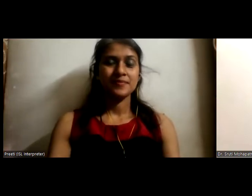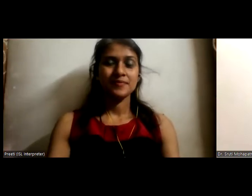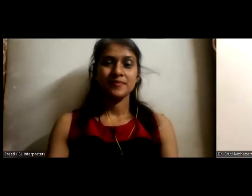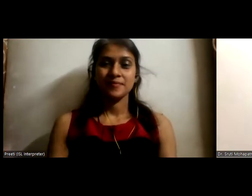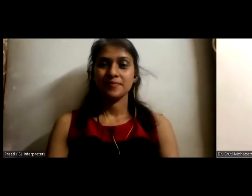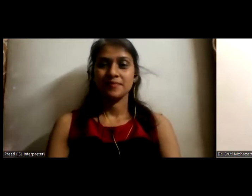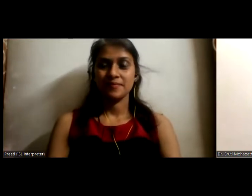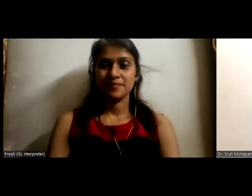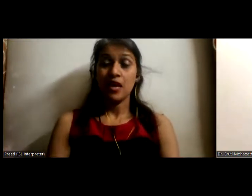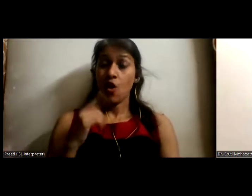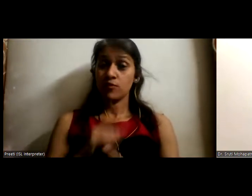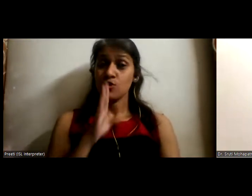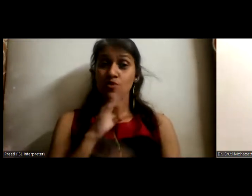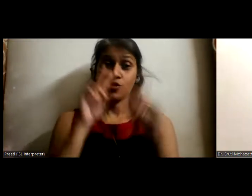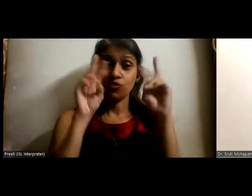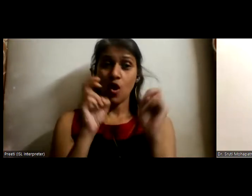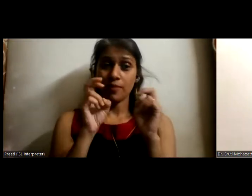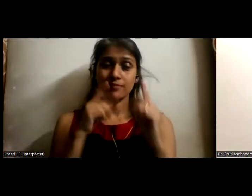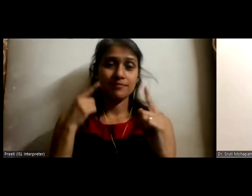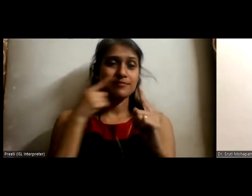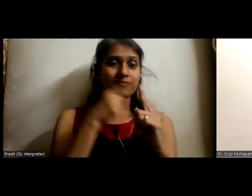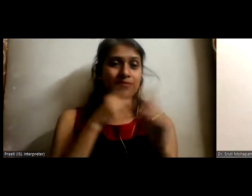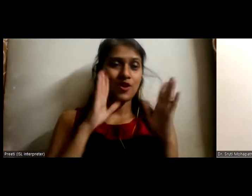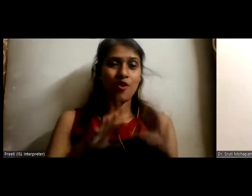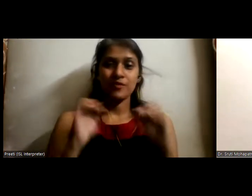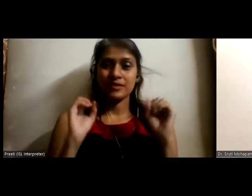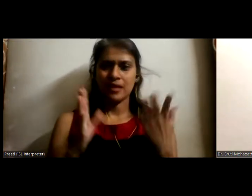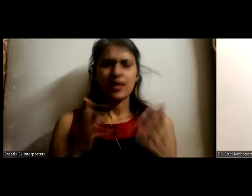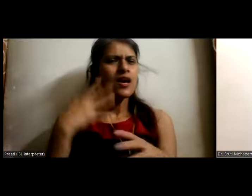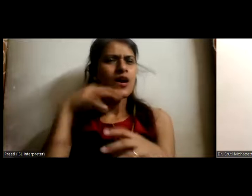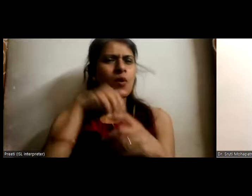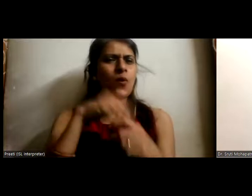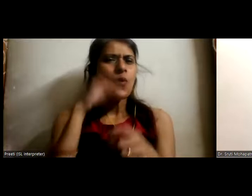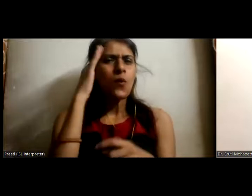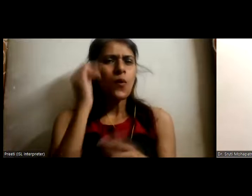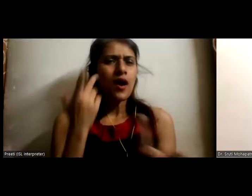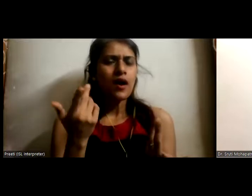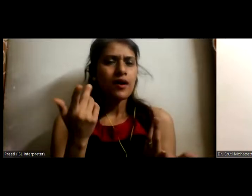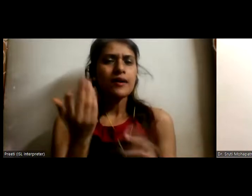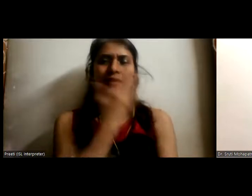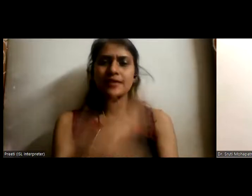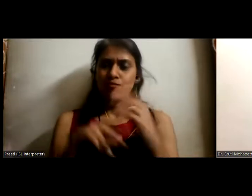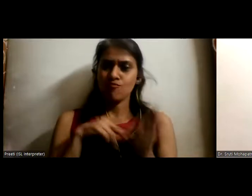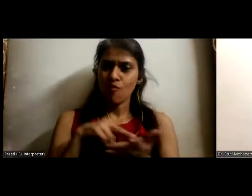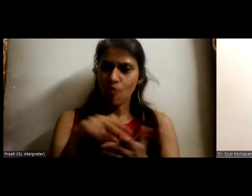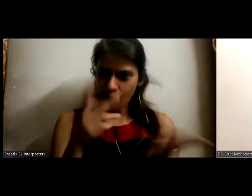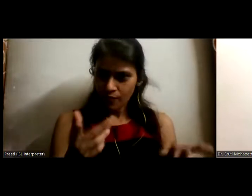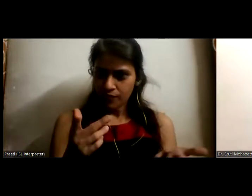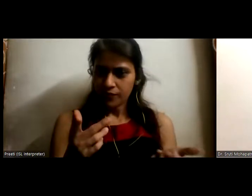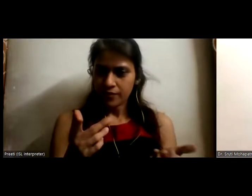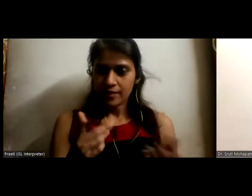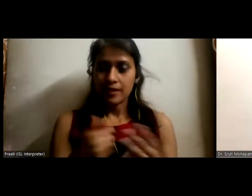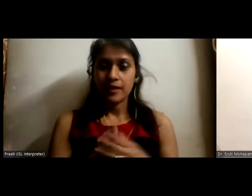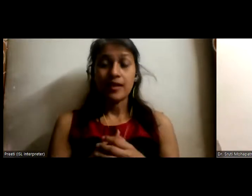jumping into the topic, I would like to tell you why I am part of this disability movement. Why do they call me a